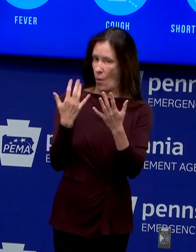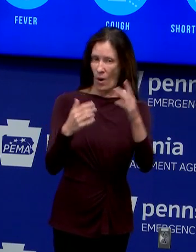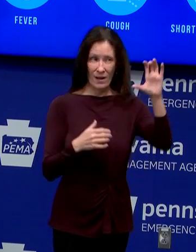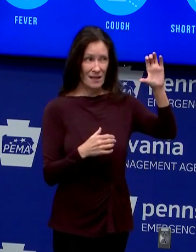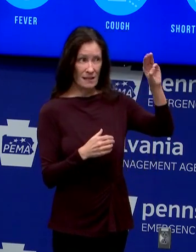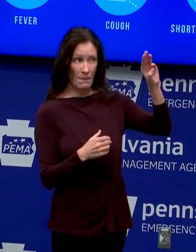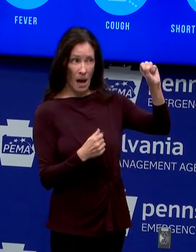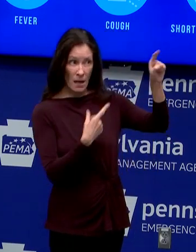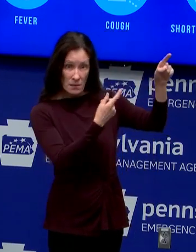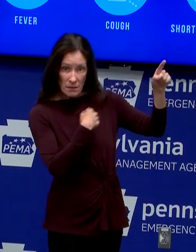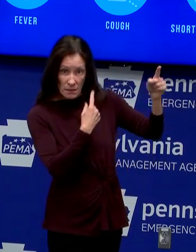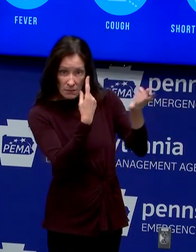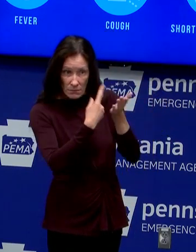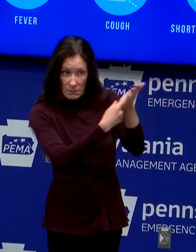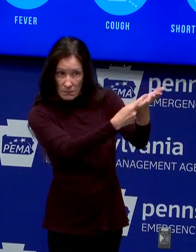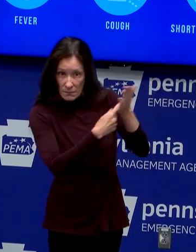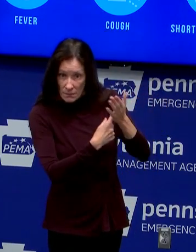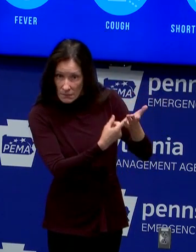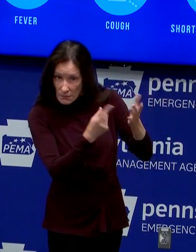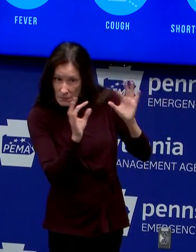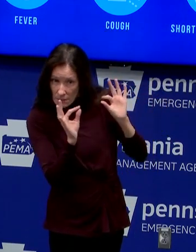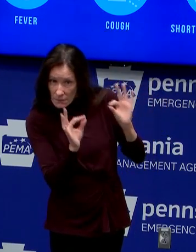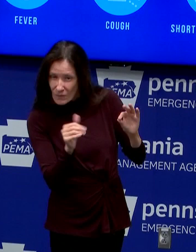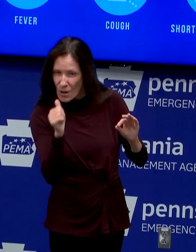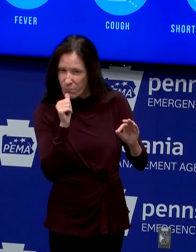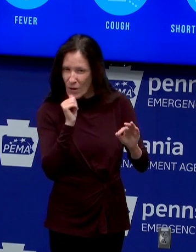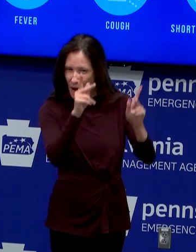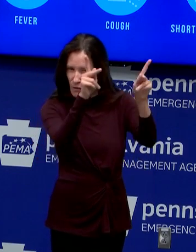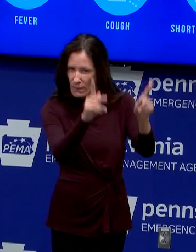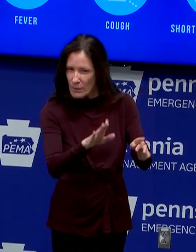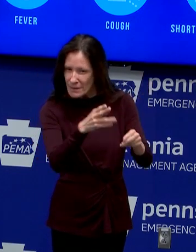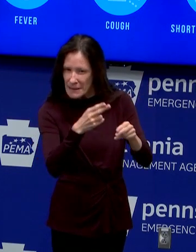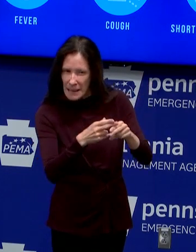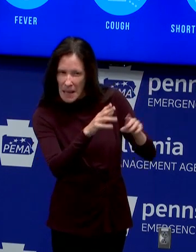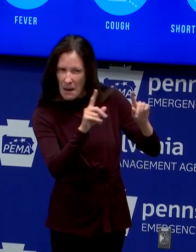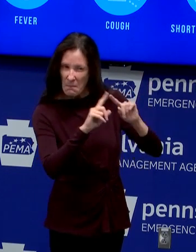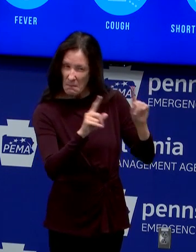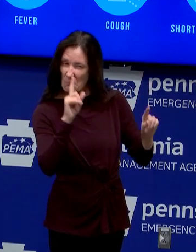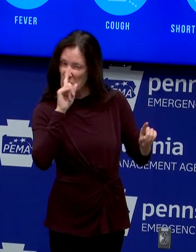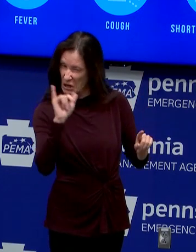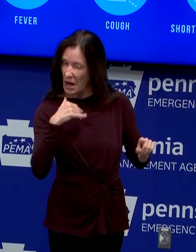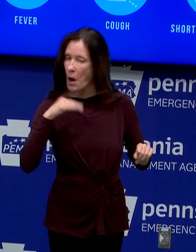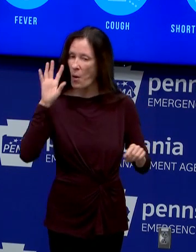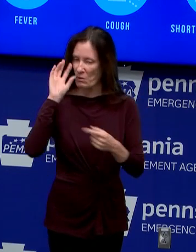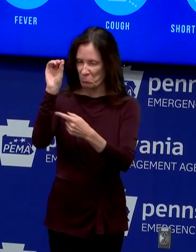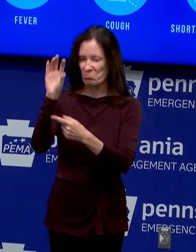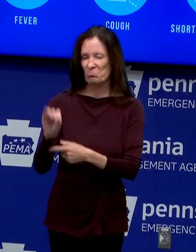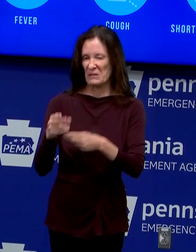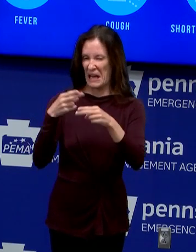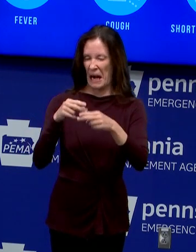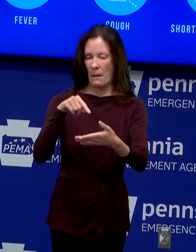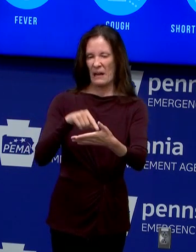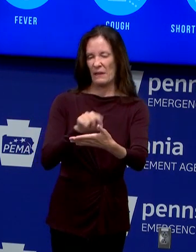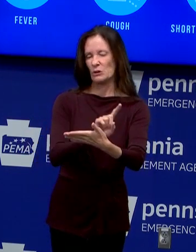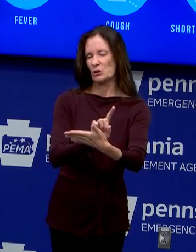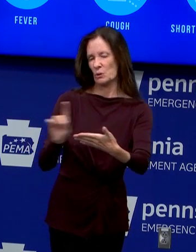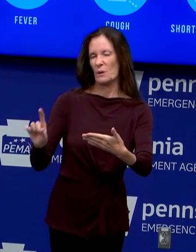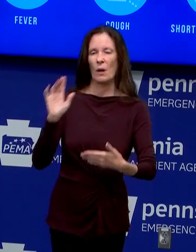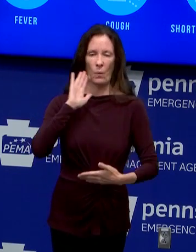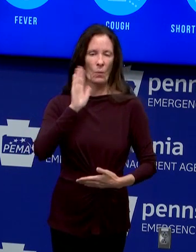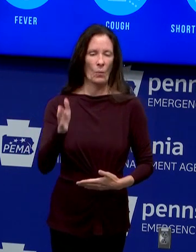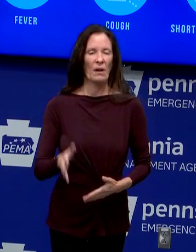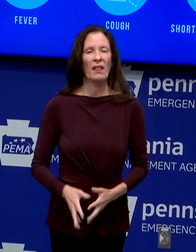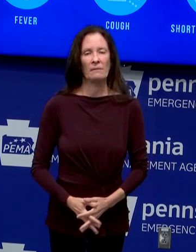plan, and the data will be released later this week. From the Philadelphia Inquirer, you've said that the Department of Health is continuing to